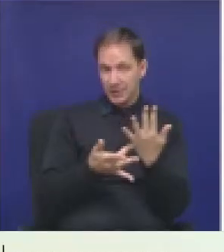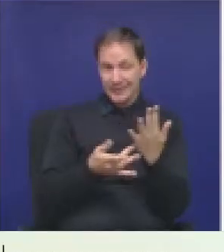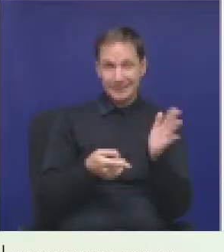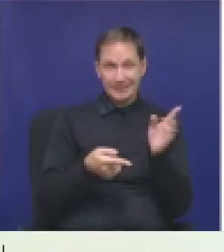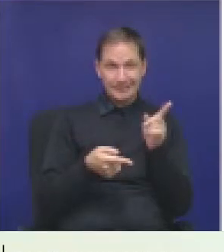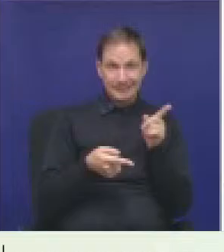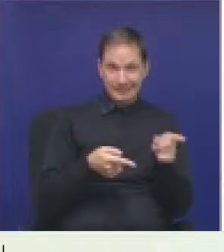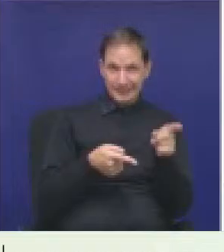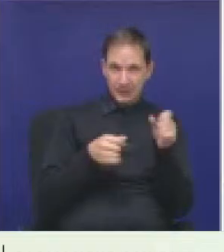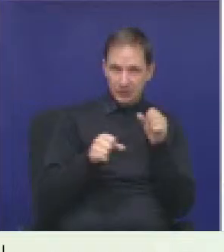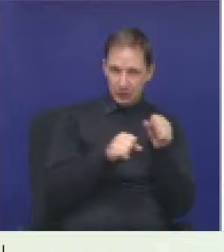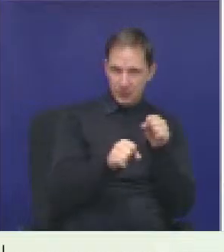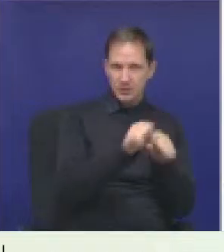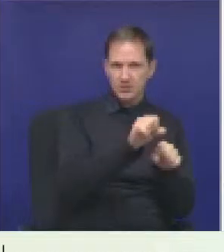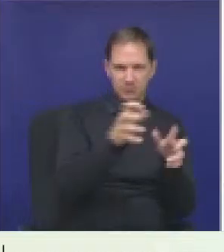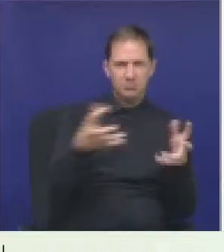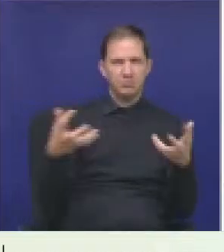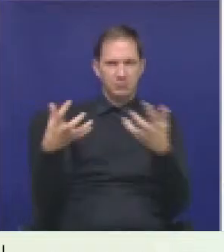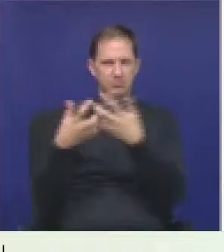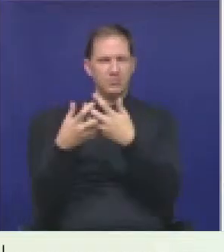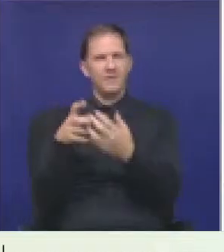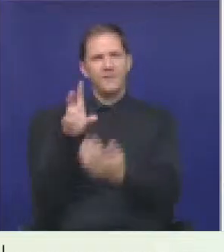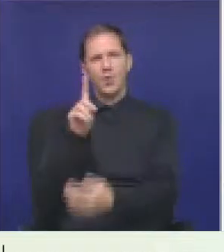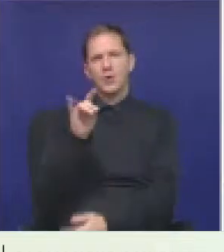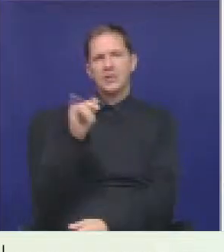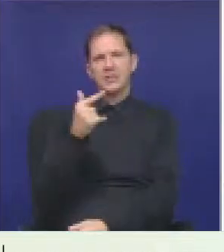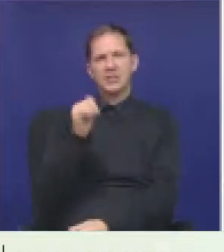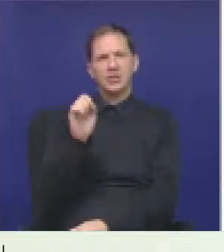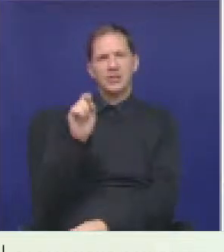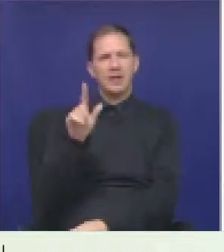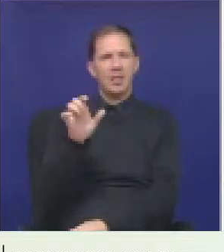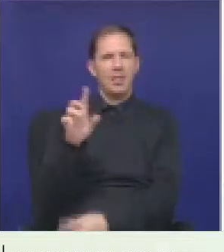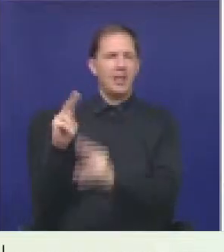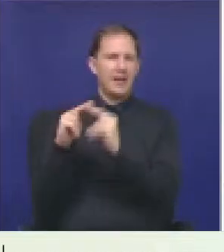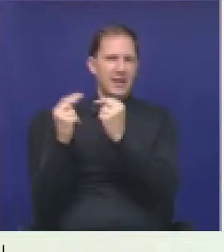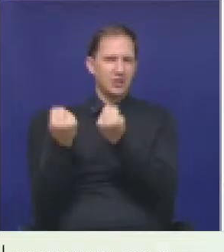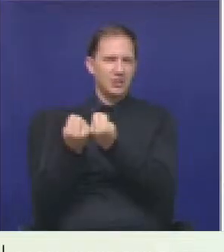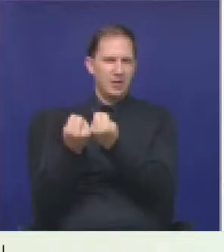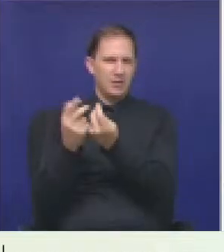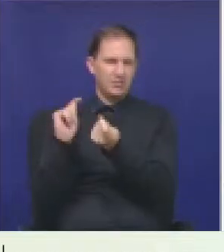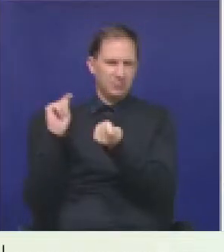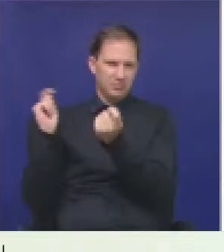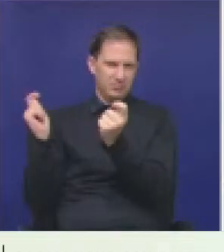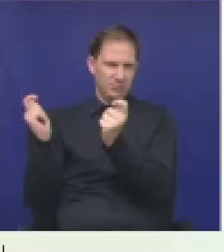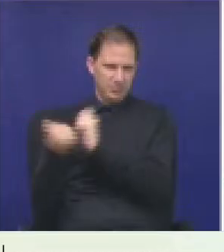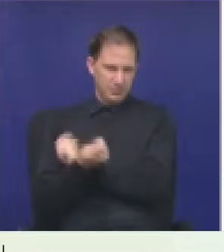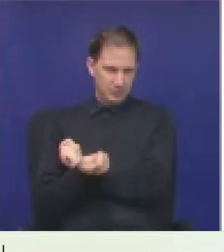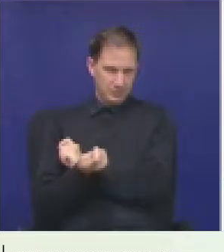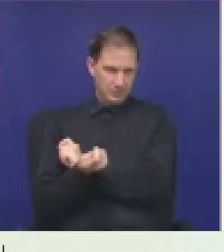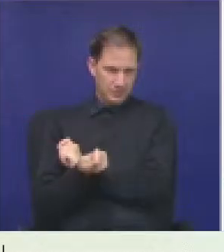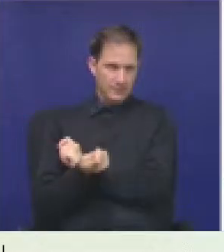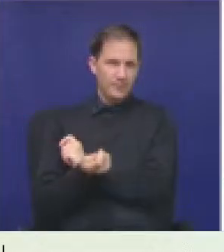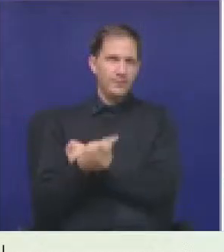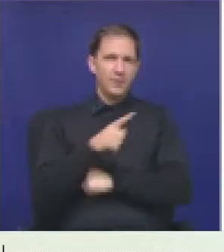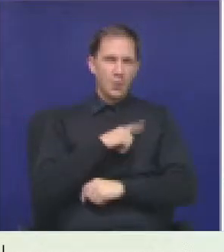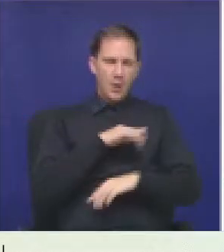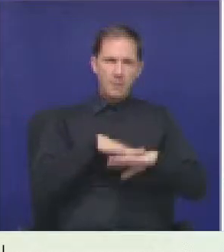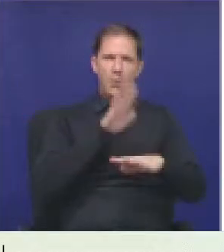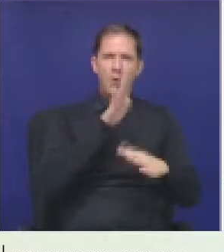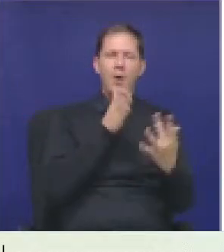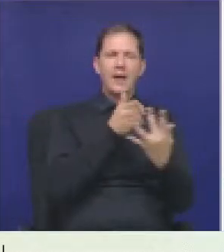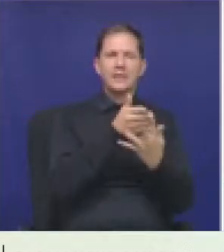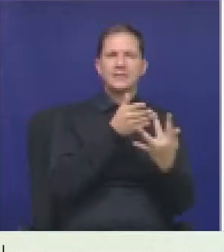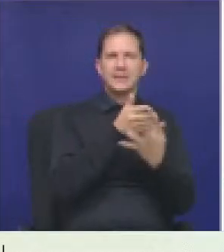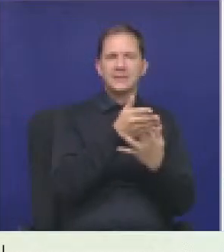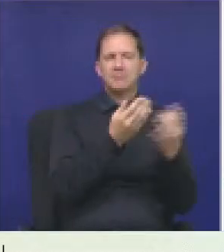South Africa's roadmap for digital transformation of government that aims, amongst others, to enhance data exchange for improved access to information